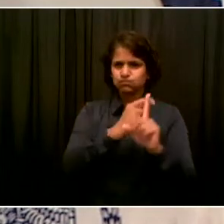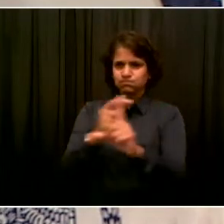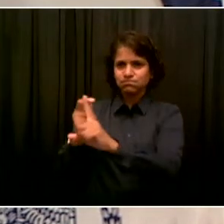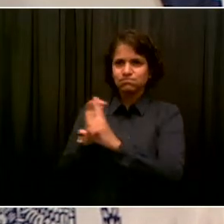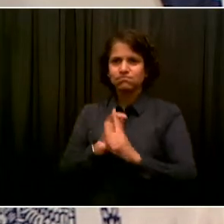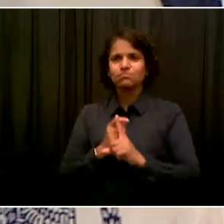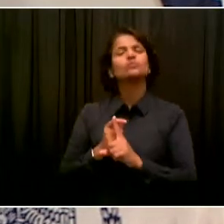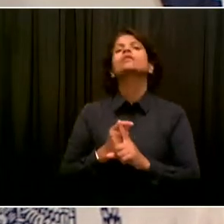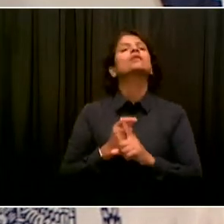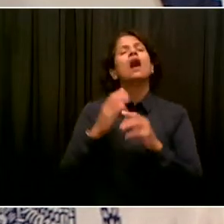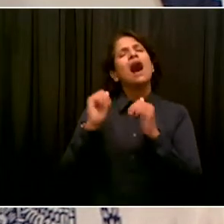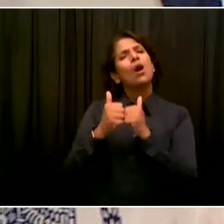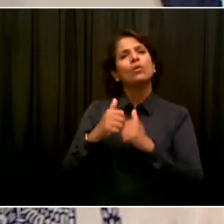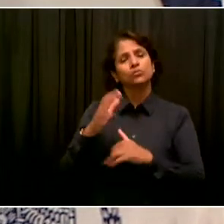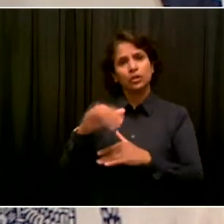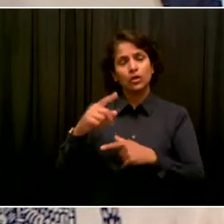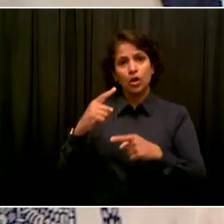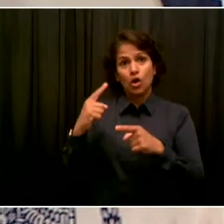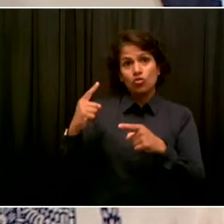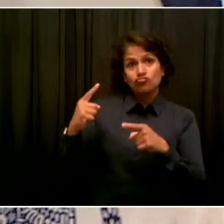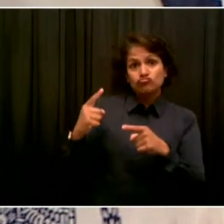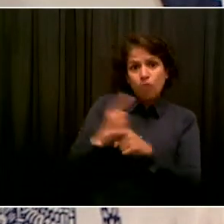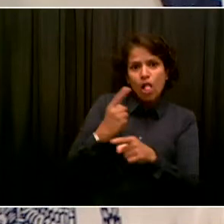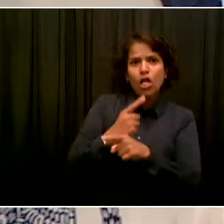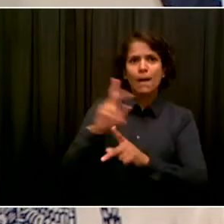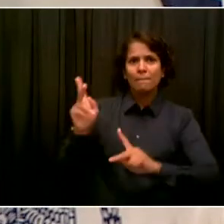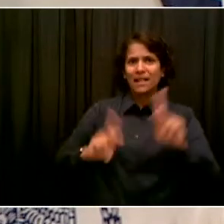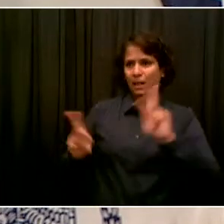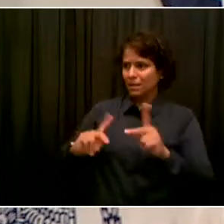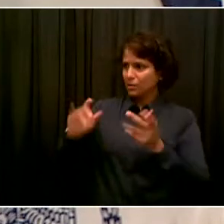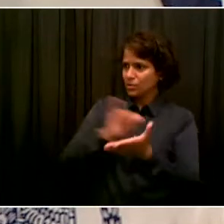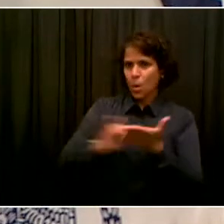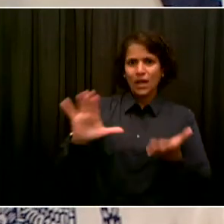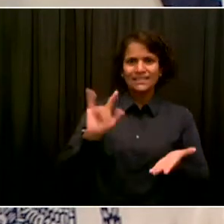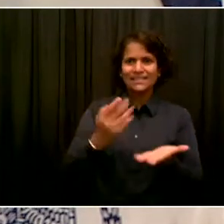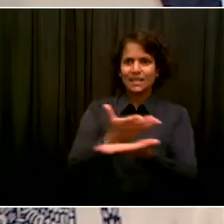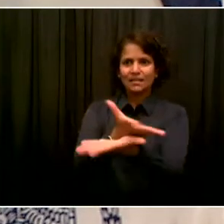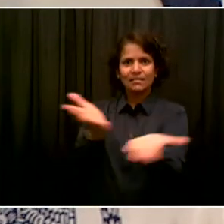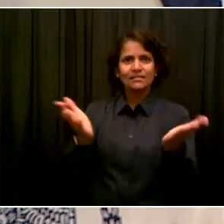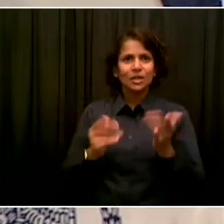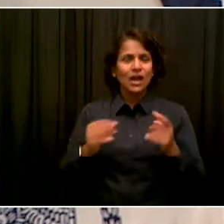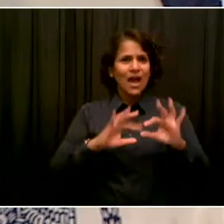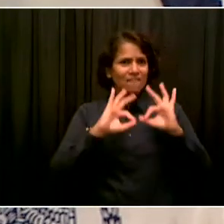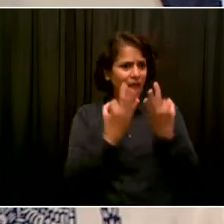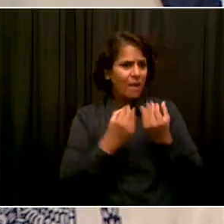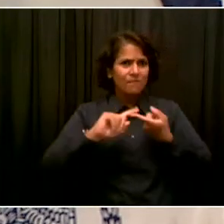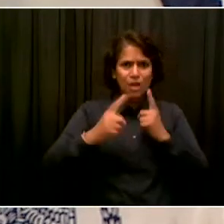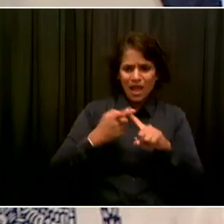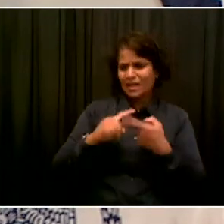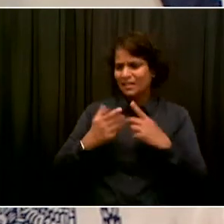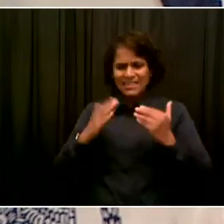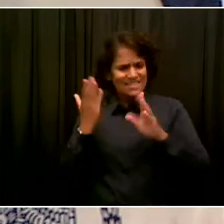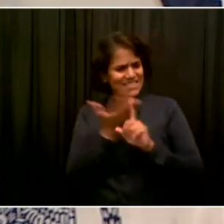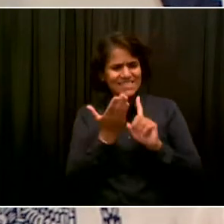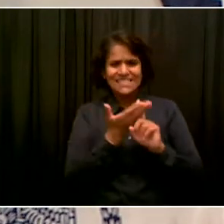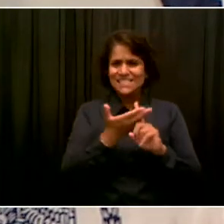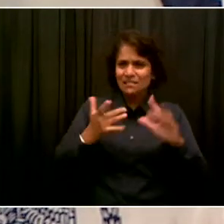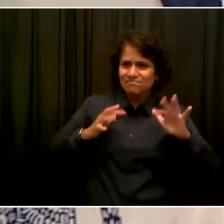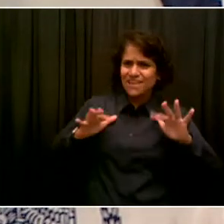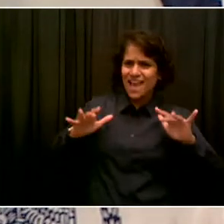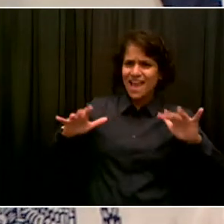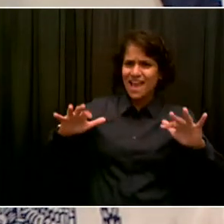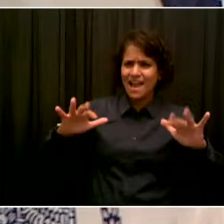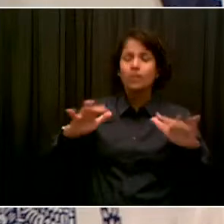their friends, their neighbors, but also everyday New Yorkers who came forward to get vaccinated. That is the reason the city is coming back. And it's